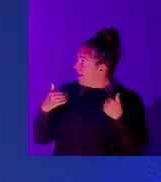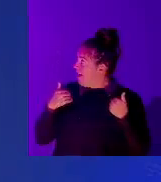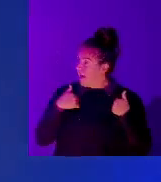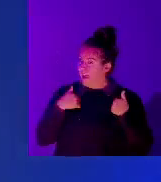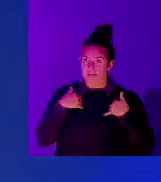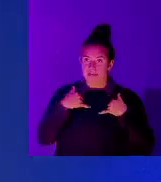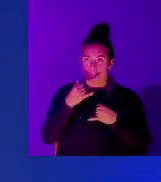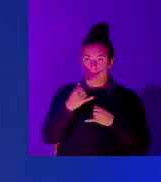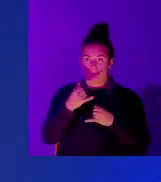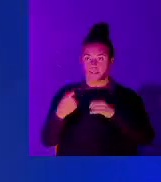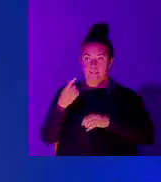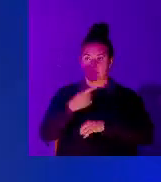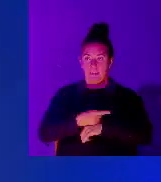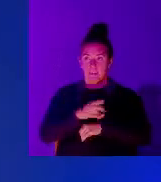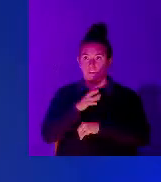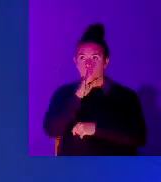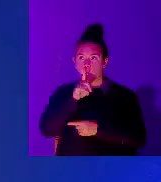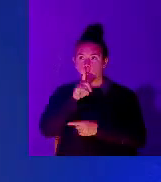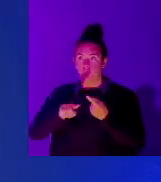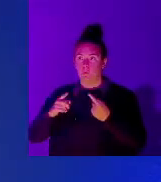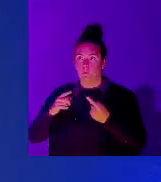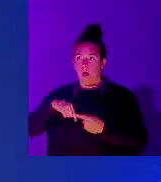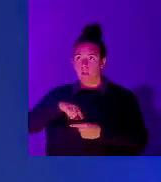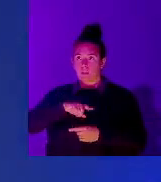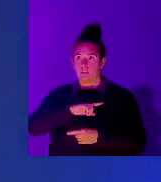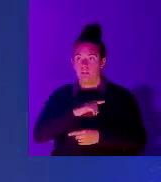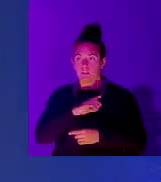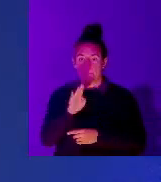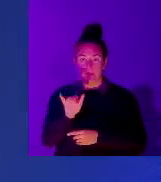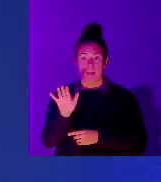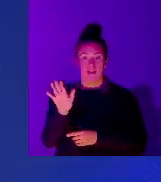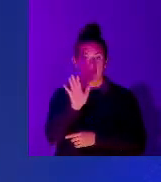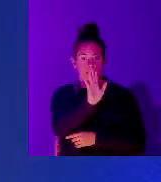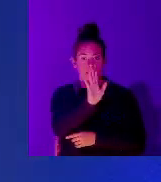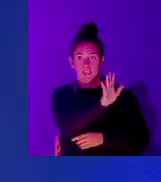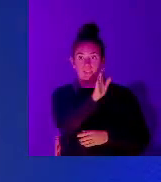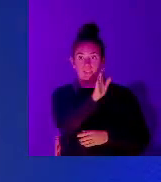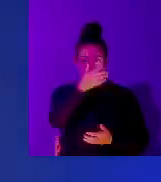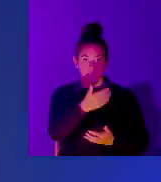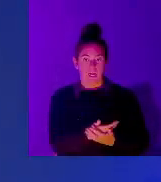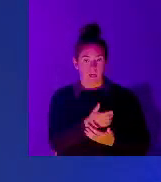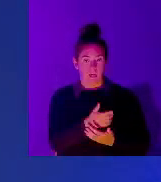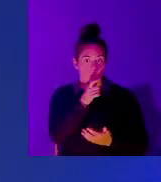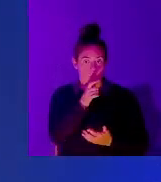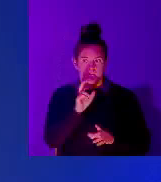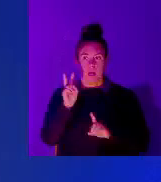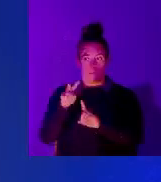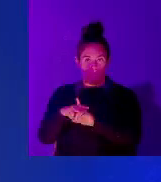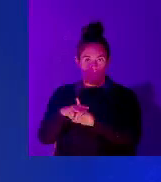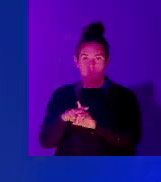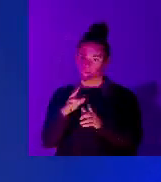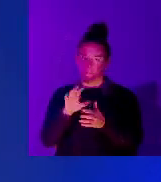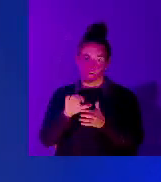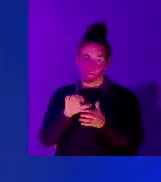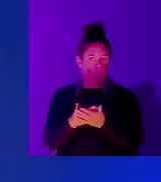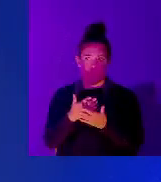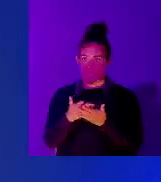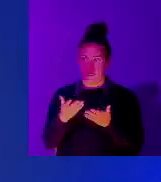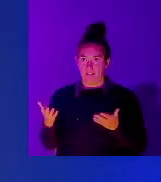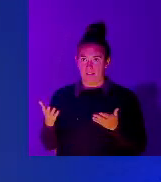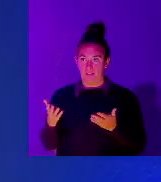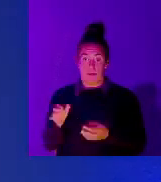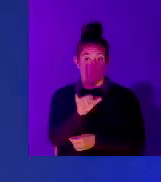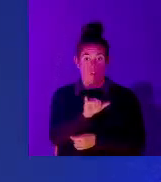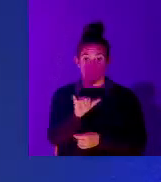his Son, whom he hath appointed heir of all things, by whom also he made the worlds,